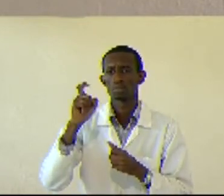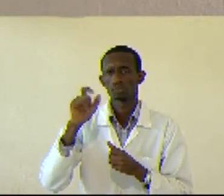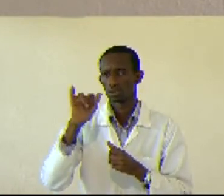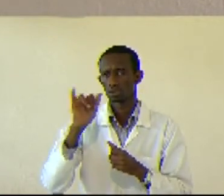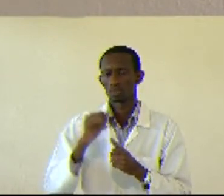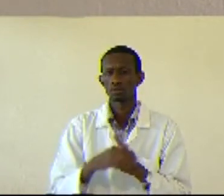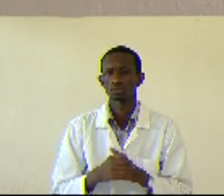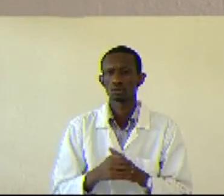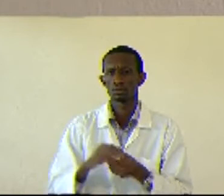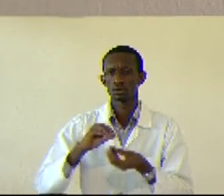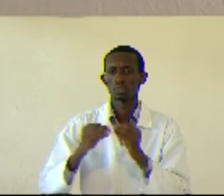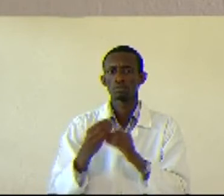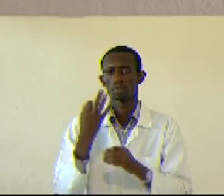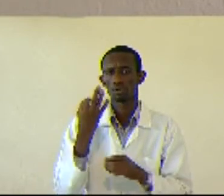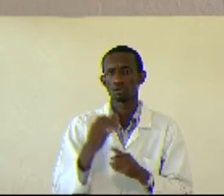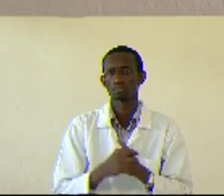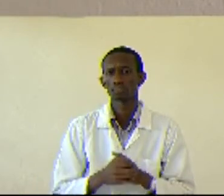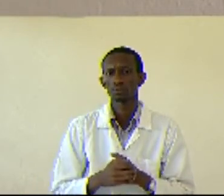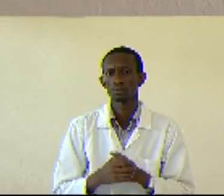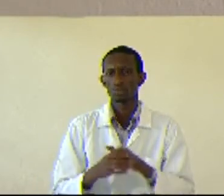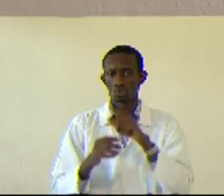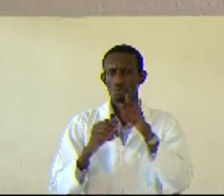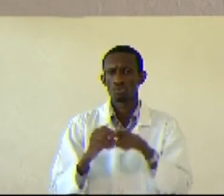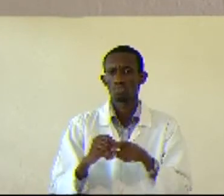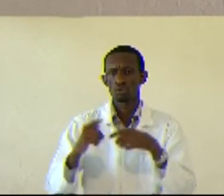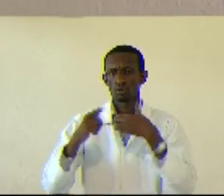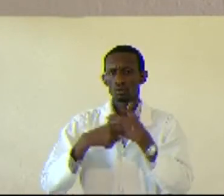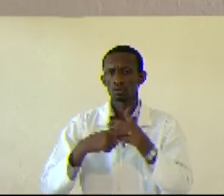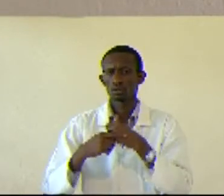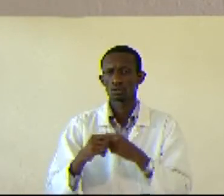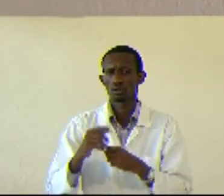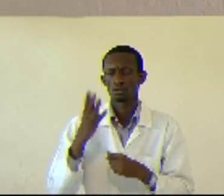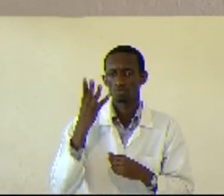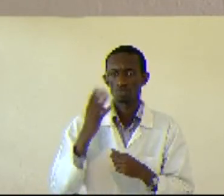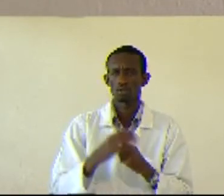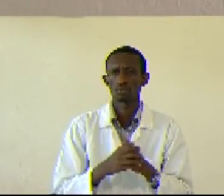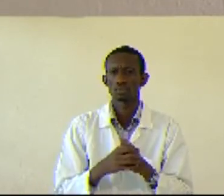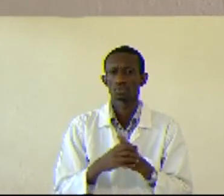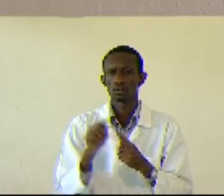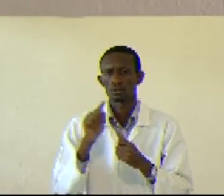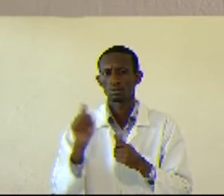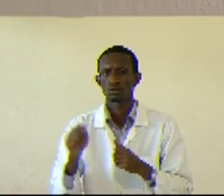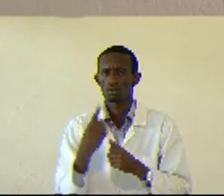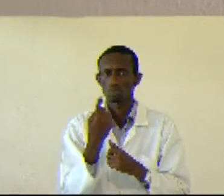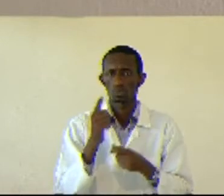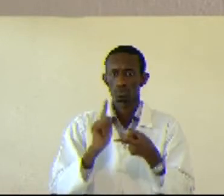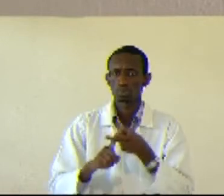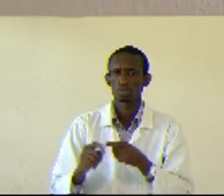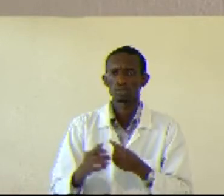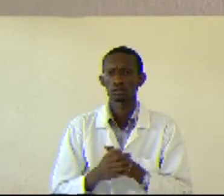3, integral of negative 4 divided by 1 plus z